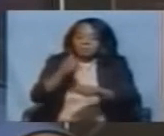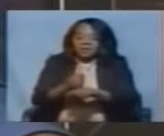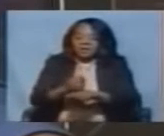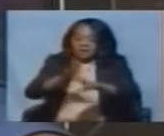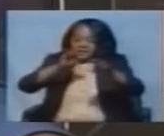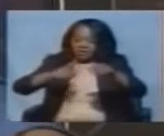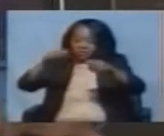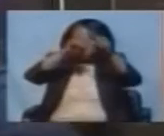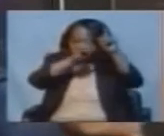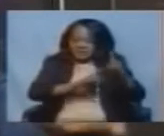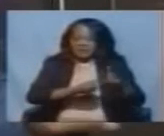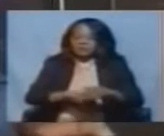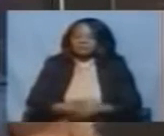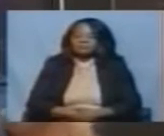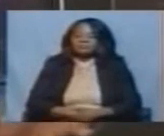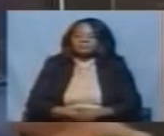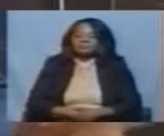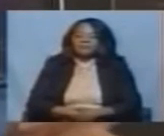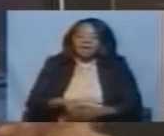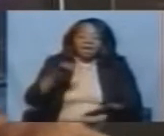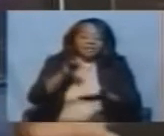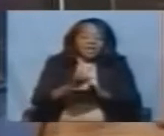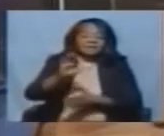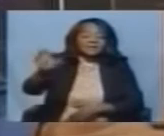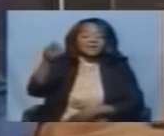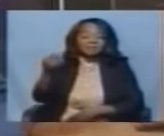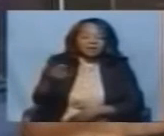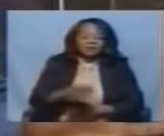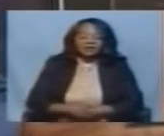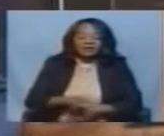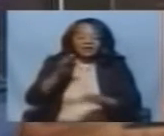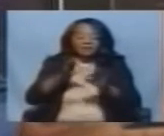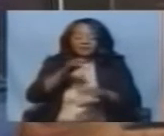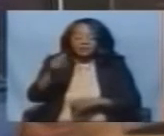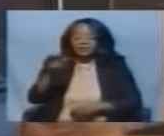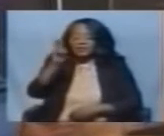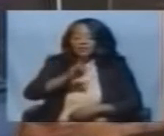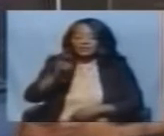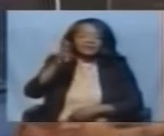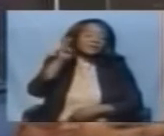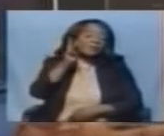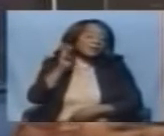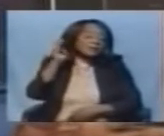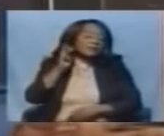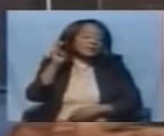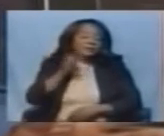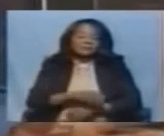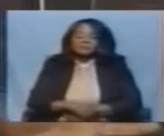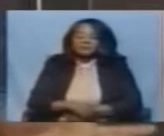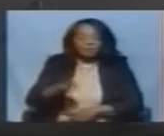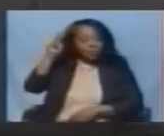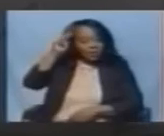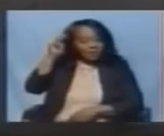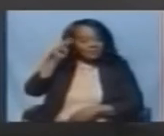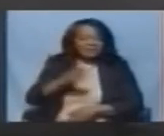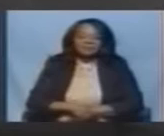kind of a process. And private ZIPS sector, that's their money. Whether they don't use it wisely, that shouldn't really worry the public, should it? No. But